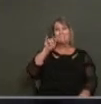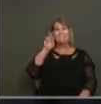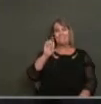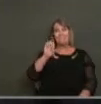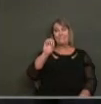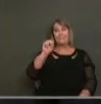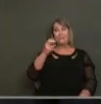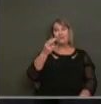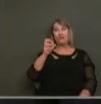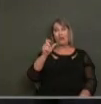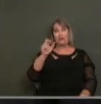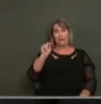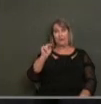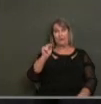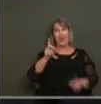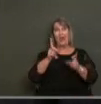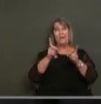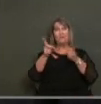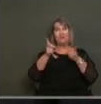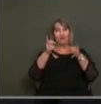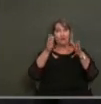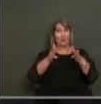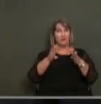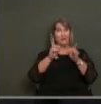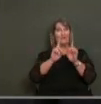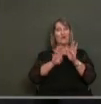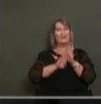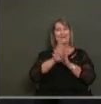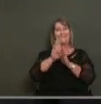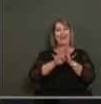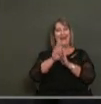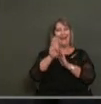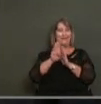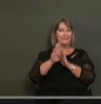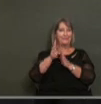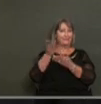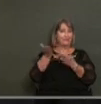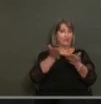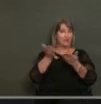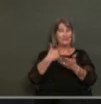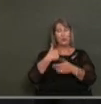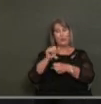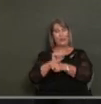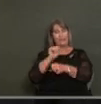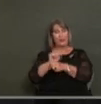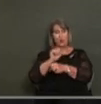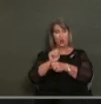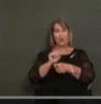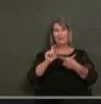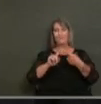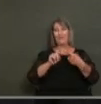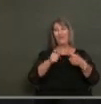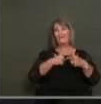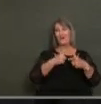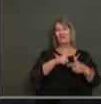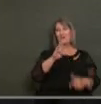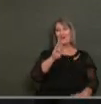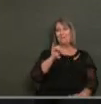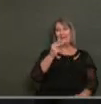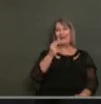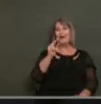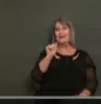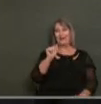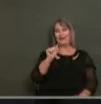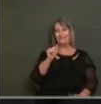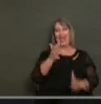Development Services. So one of the things that we have been working on for a little over a year now, which is the first question that Bianca asked, was